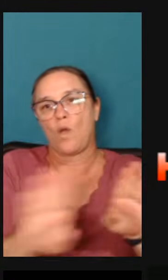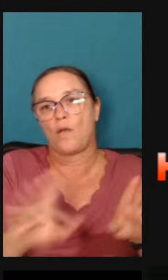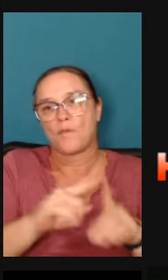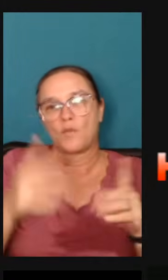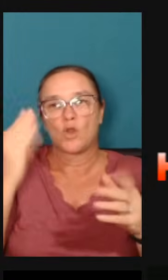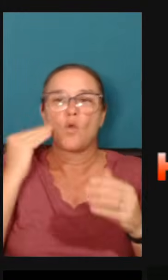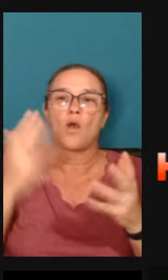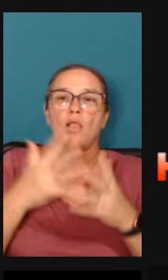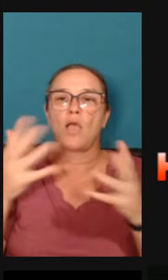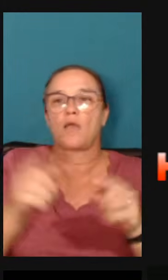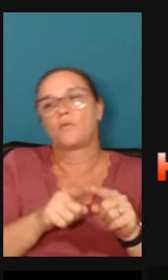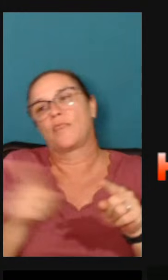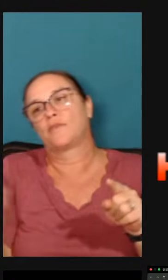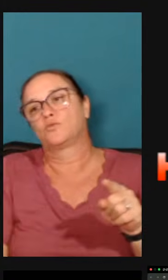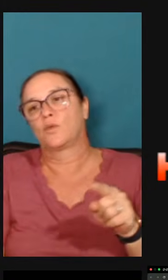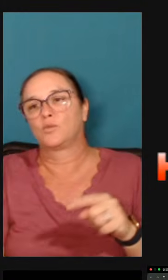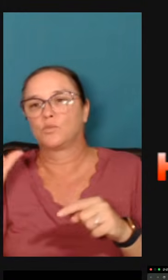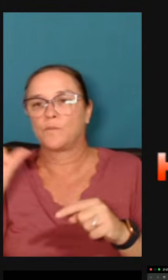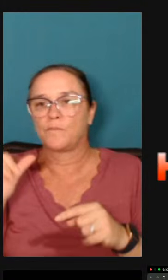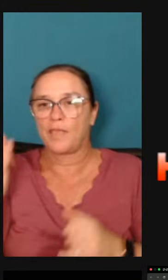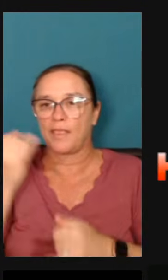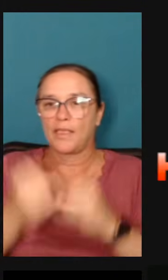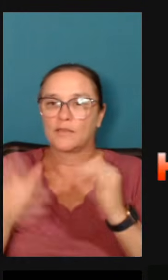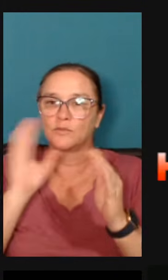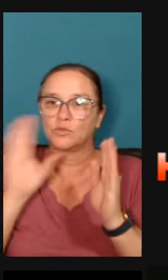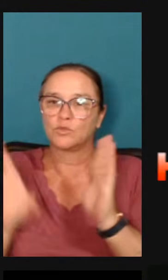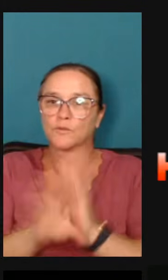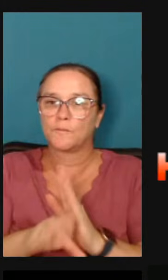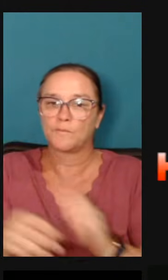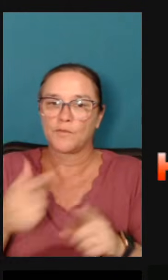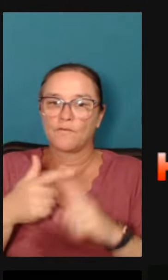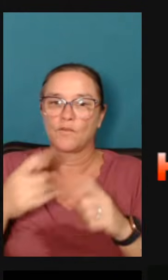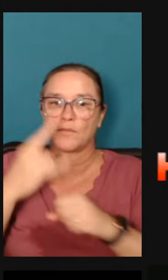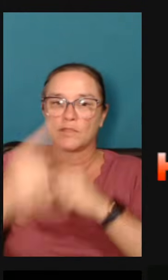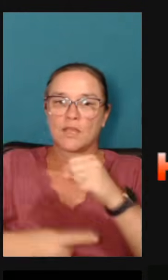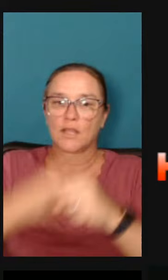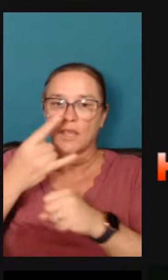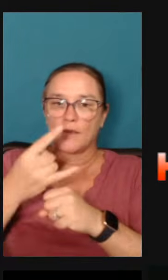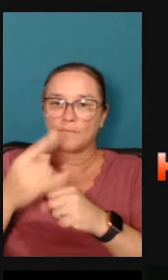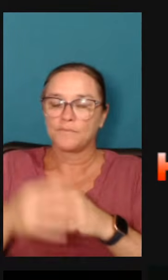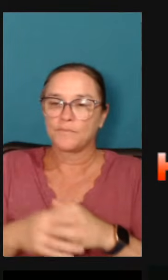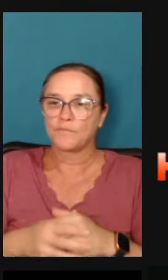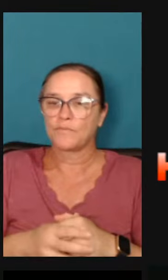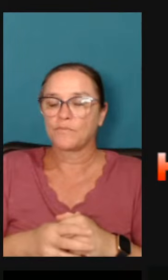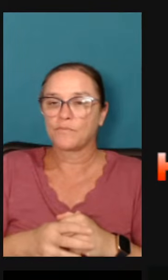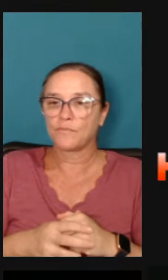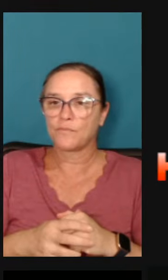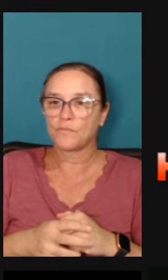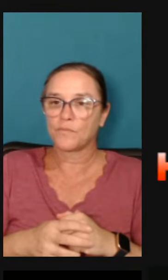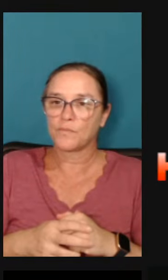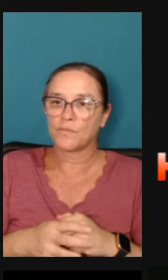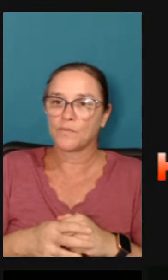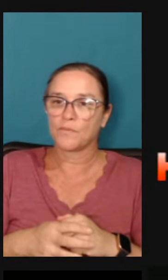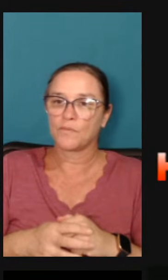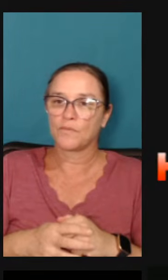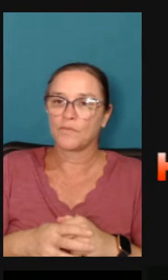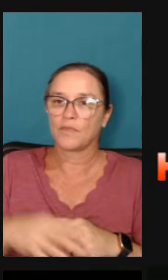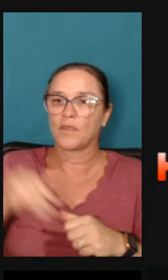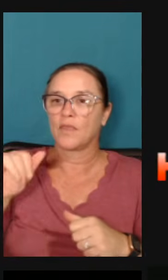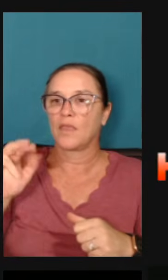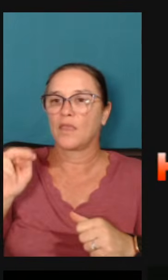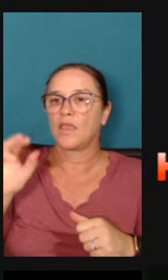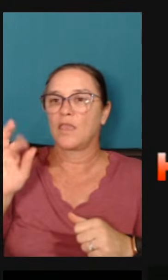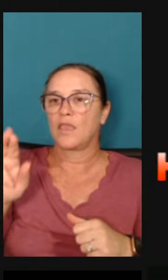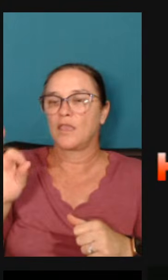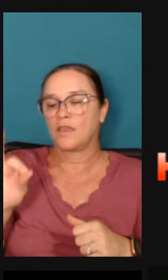there. Last image here from the satellite, they caught a infrared.